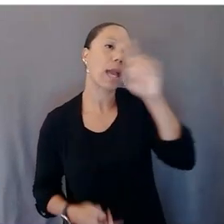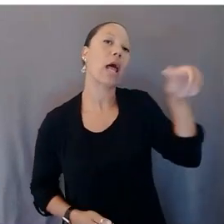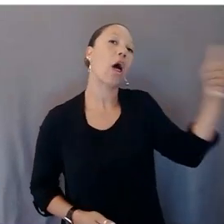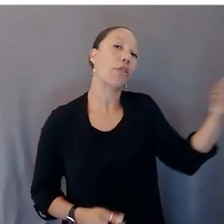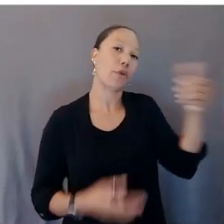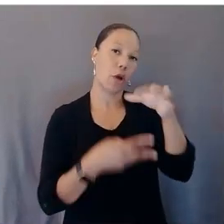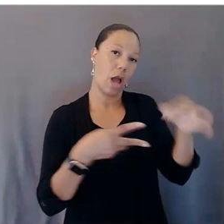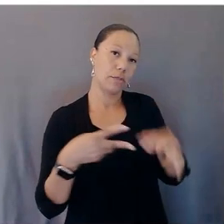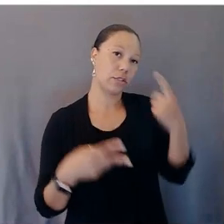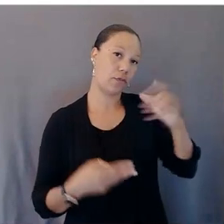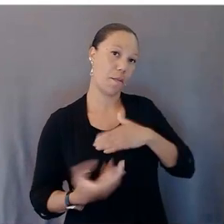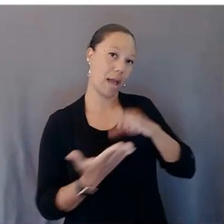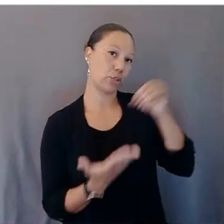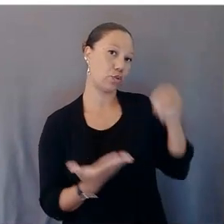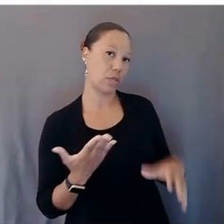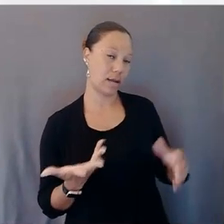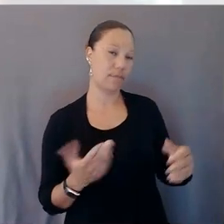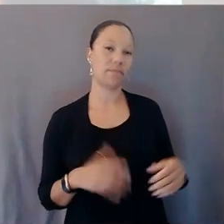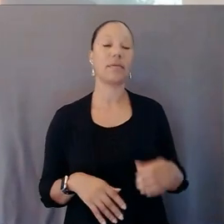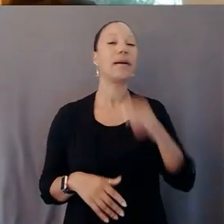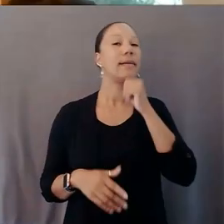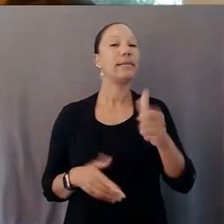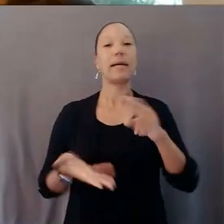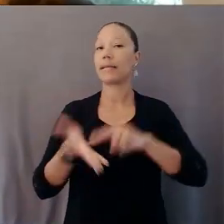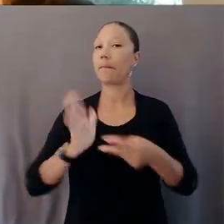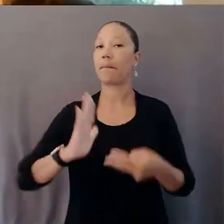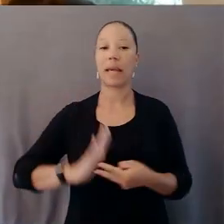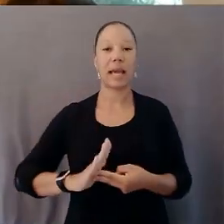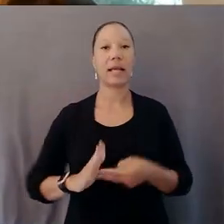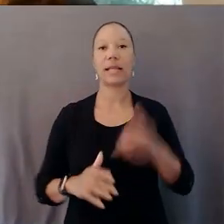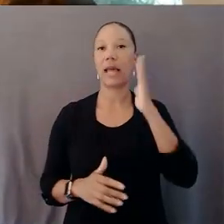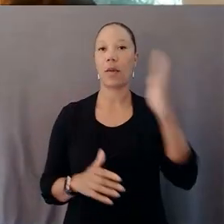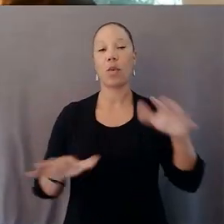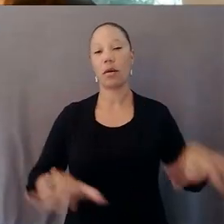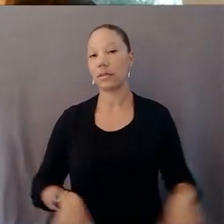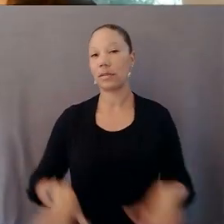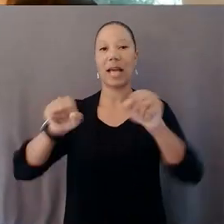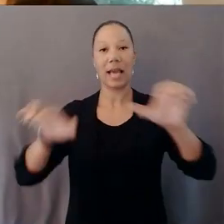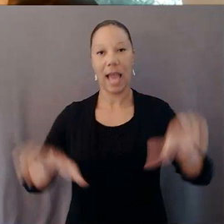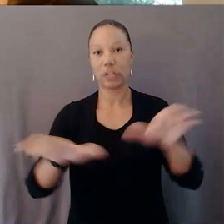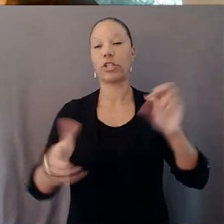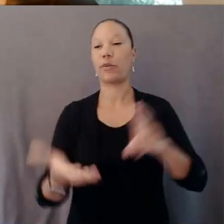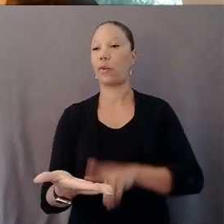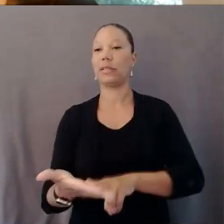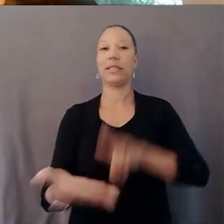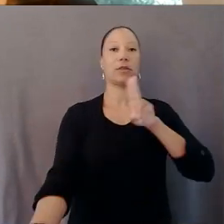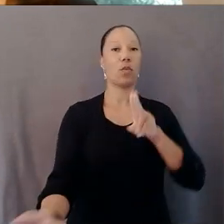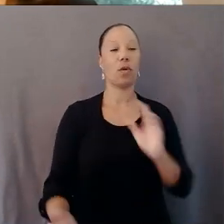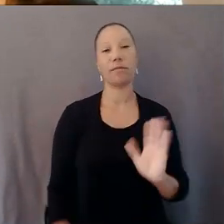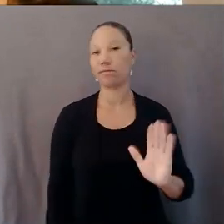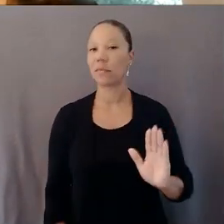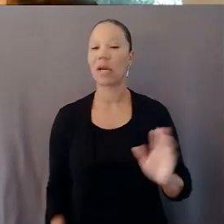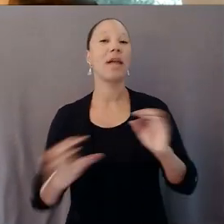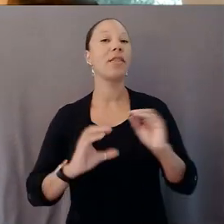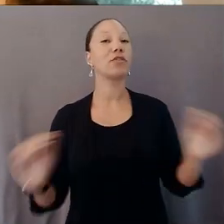it's saying. It doesn't say that there's an interest to, or that there's action being taken if somebody selects that. There will be no action.